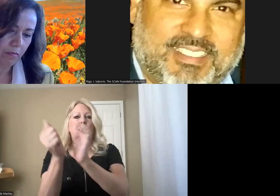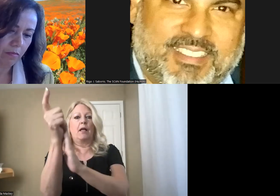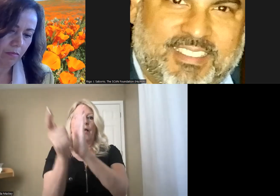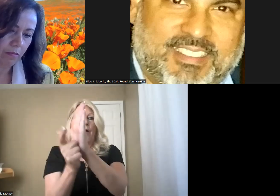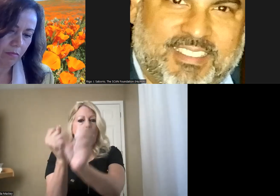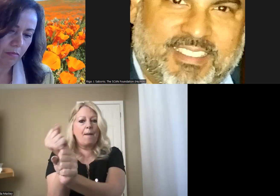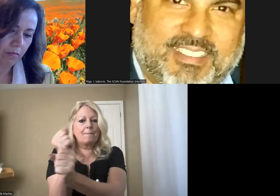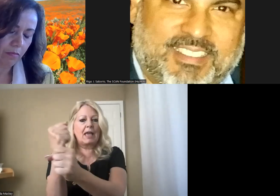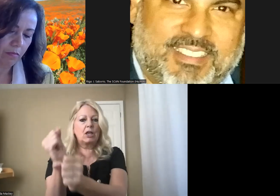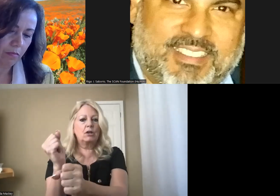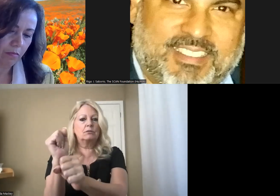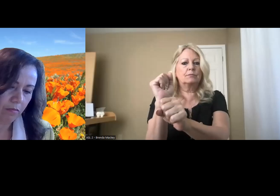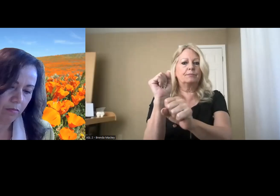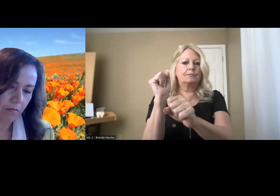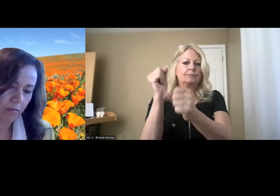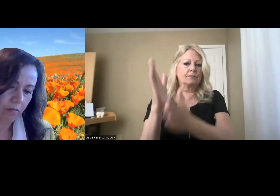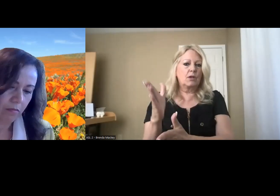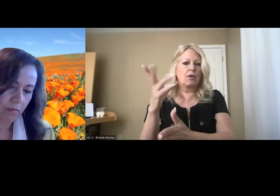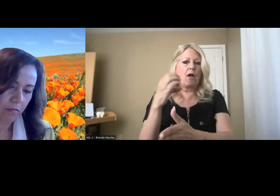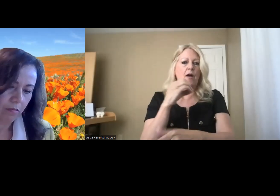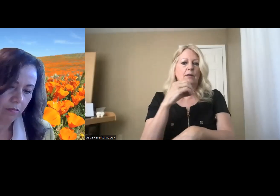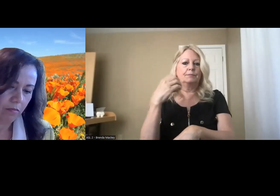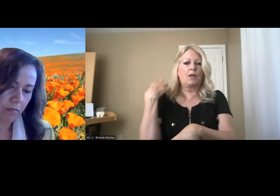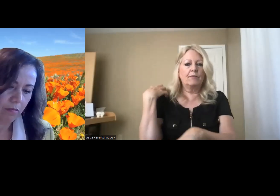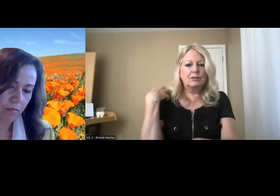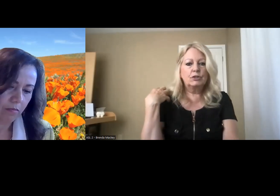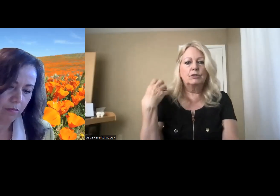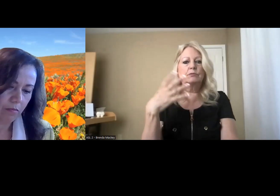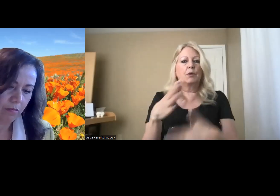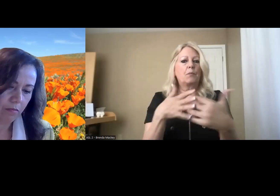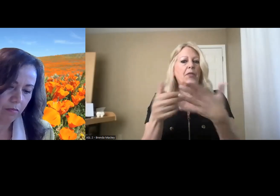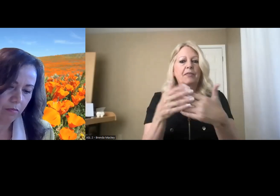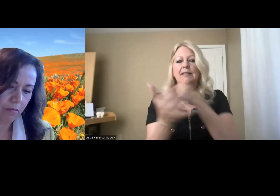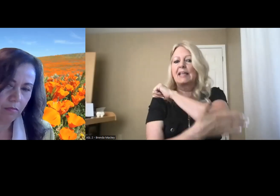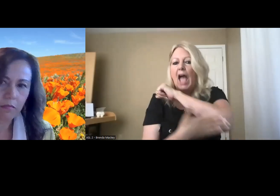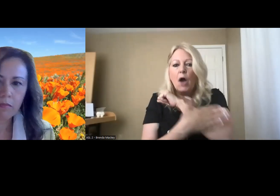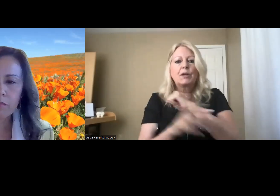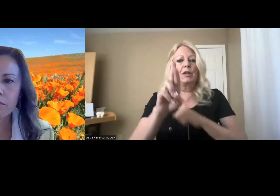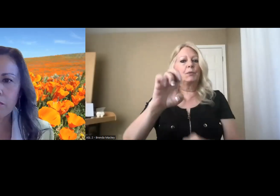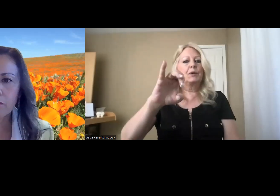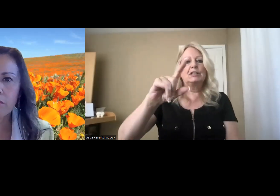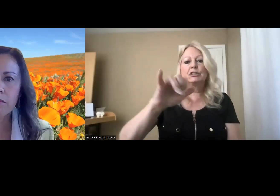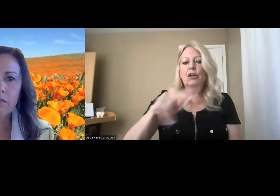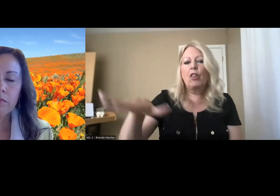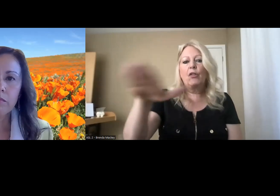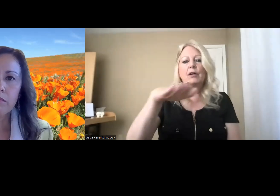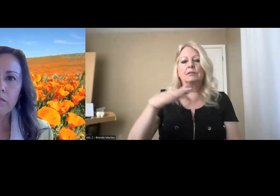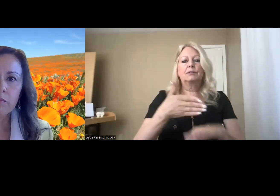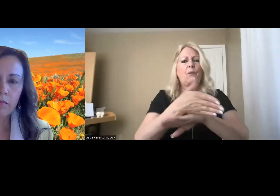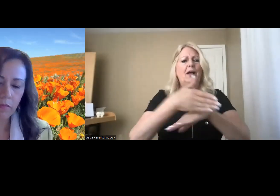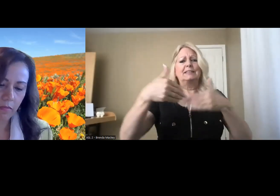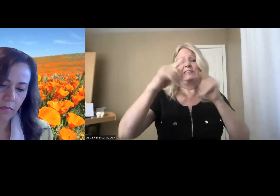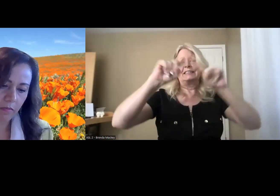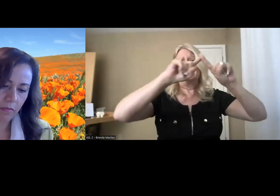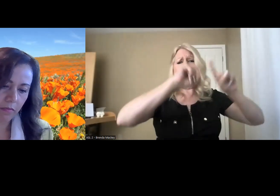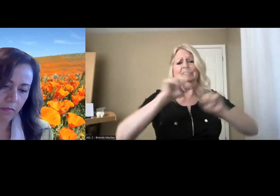county, regional, across segments of the state, so that as we're getting